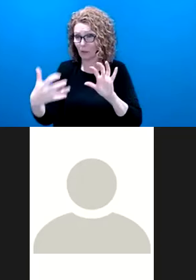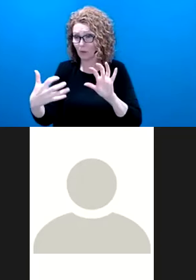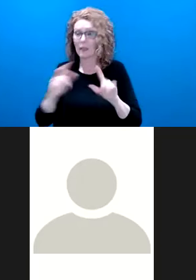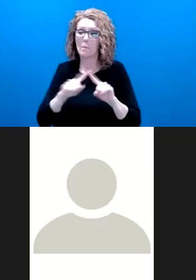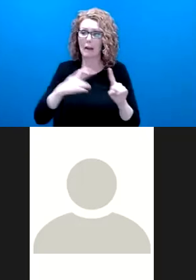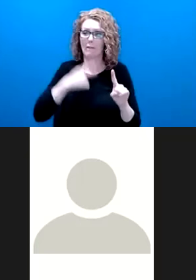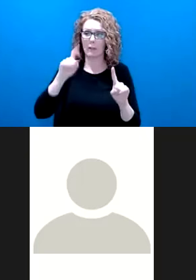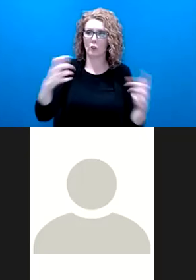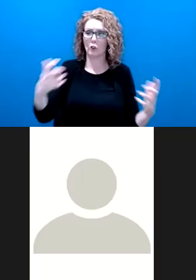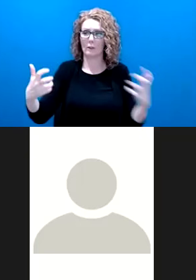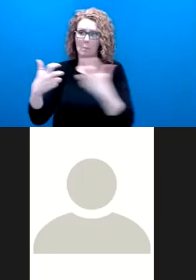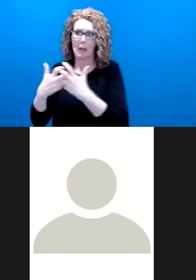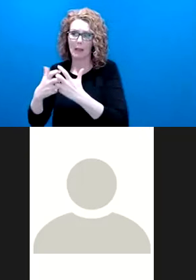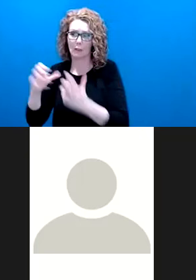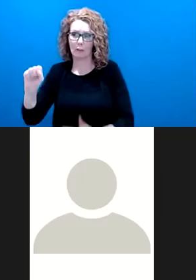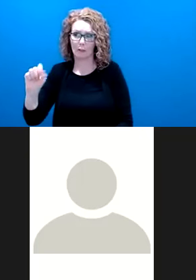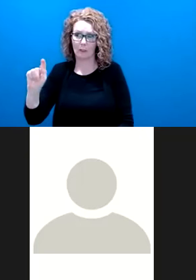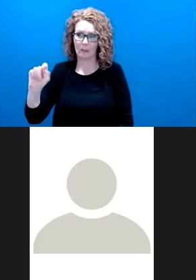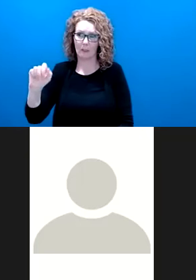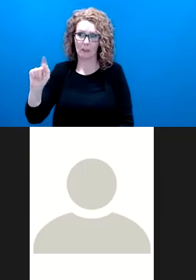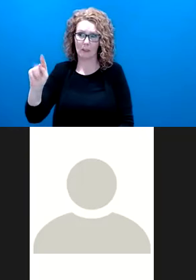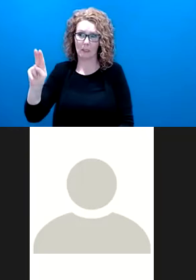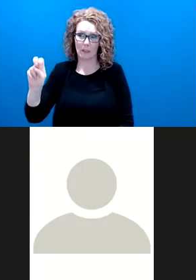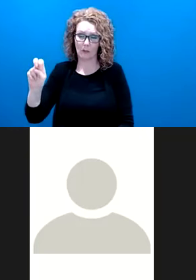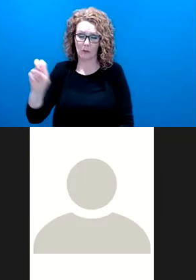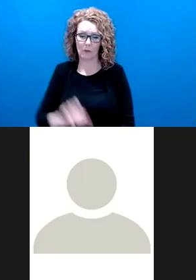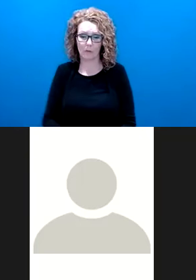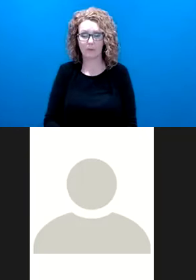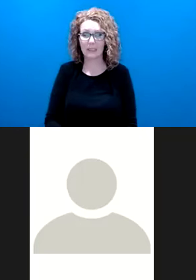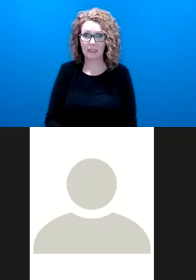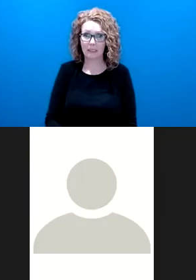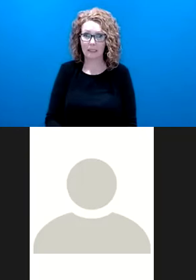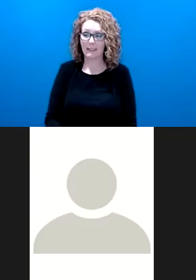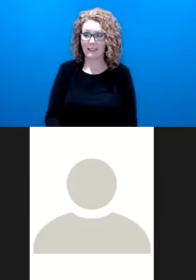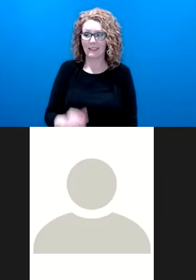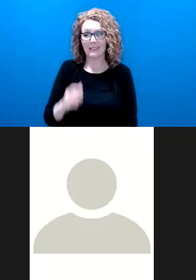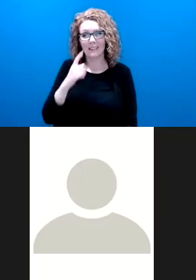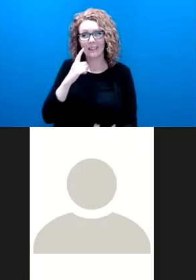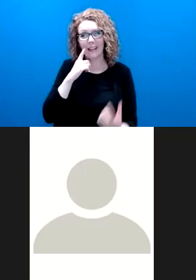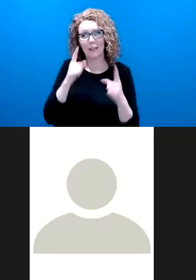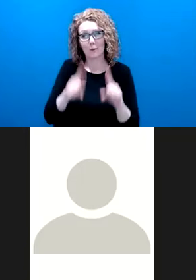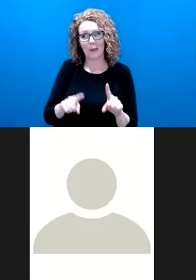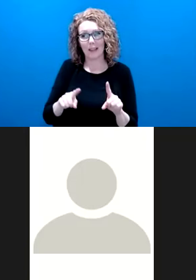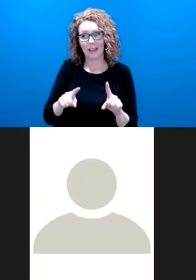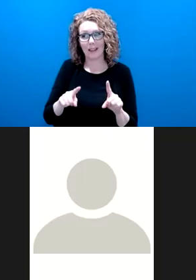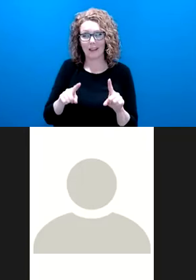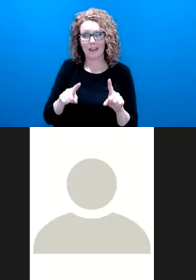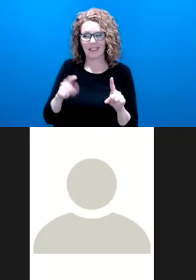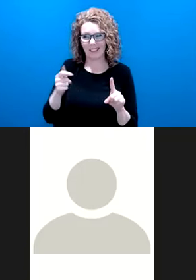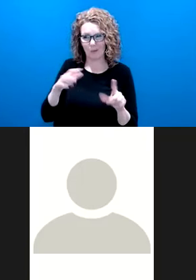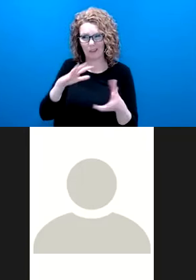going to ask, is the definition might be confusing to some. But we'll ask that question